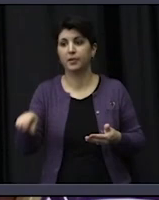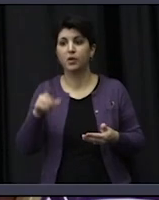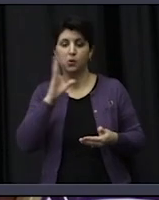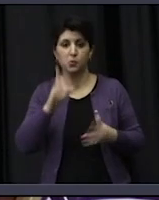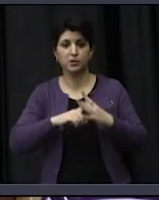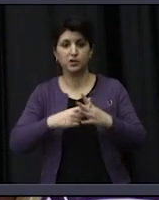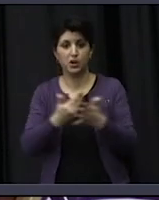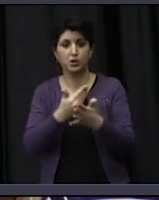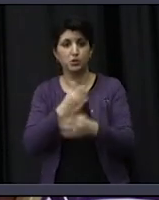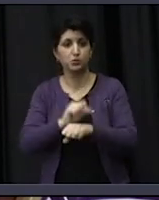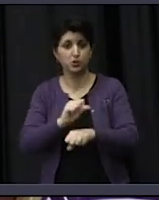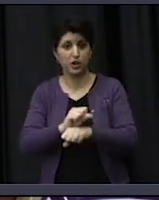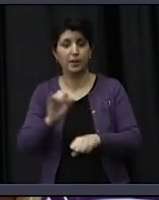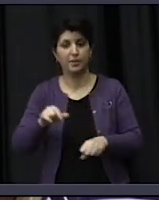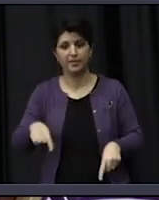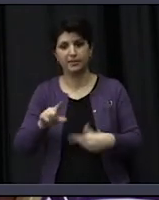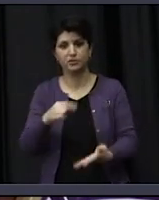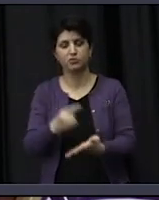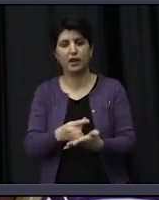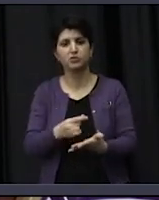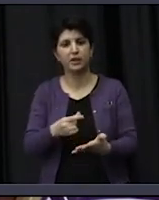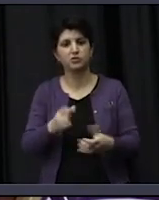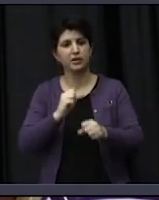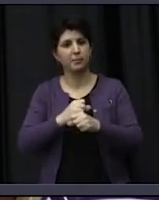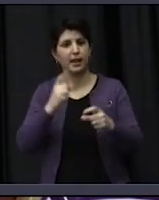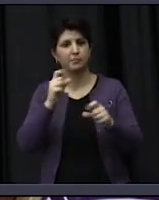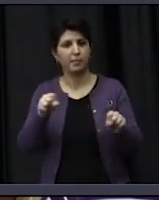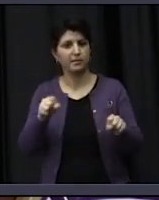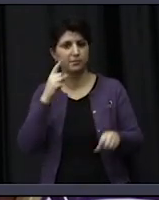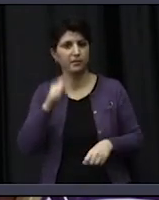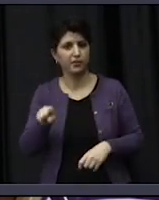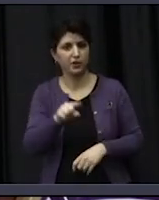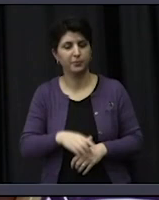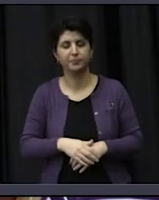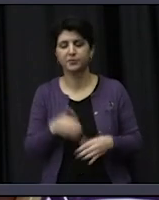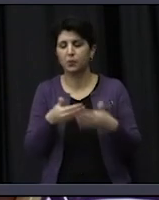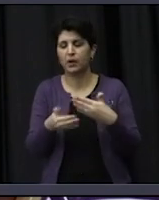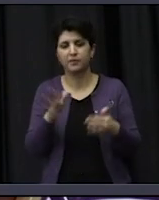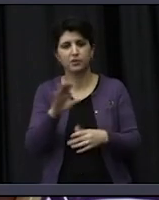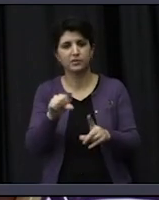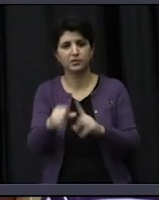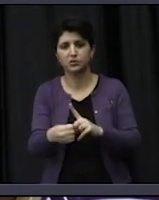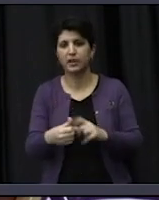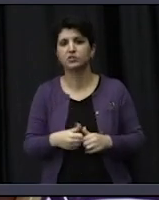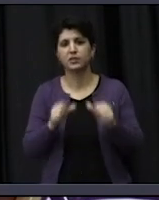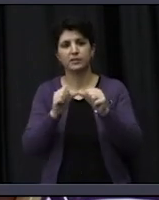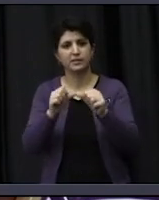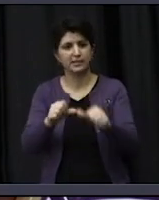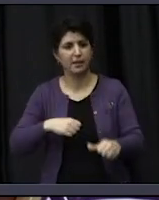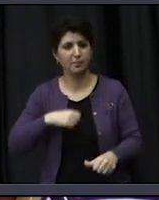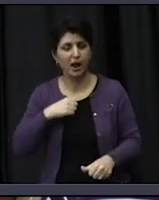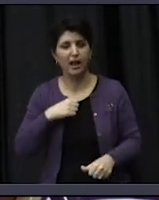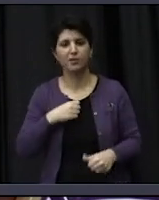made possible. Whatever you are doing, graduates, remain proud, diligent, humble, and